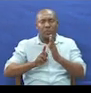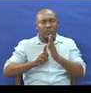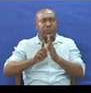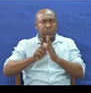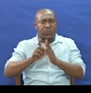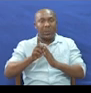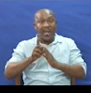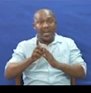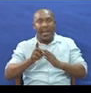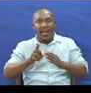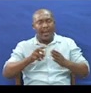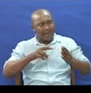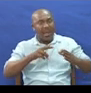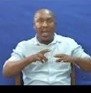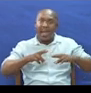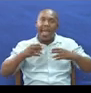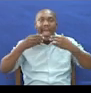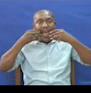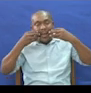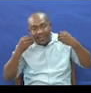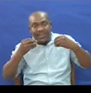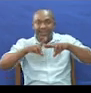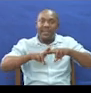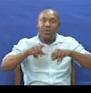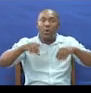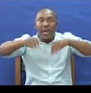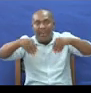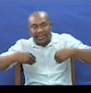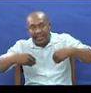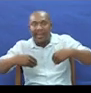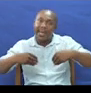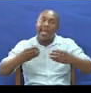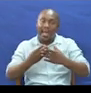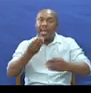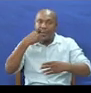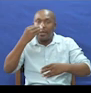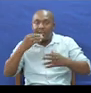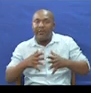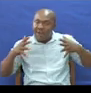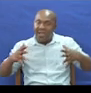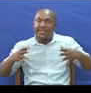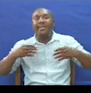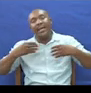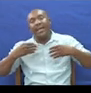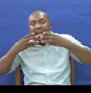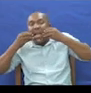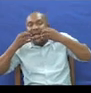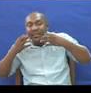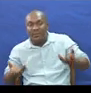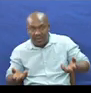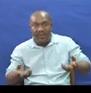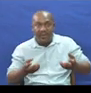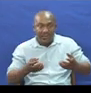A cat sat on a mat and ate a fat rat. A cat sat on a mat and ate a fat rat. A cat sat on